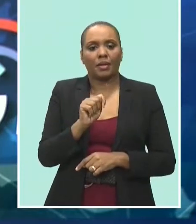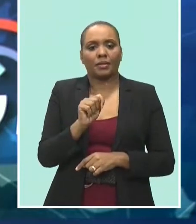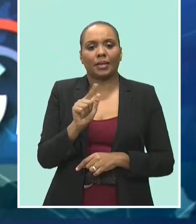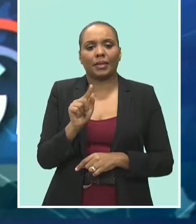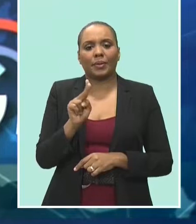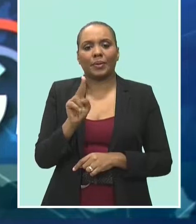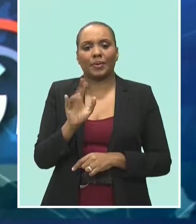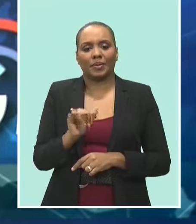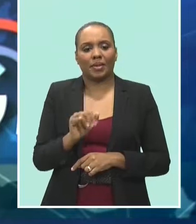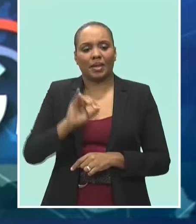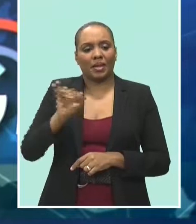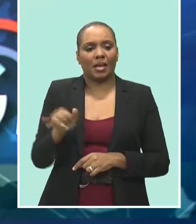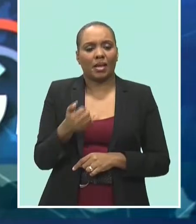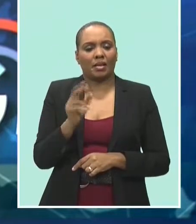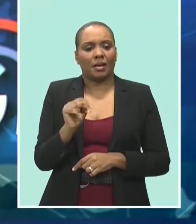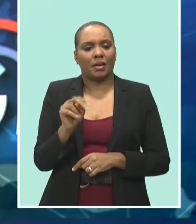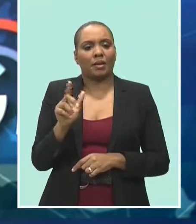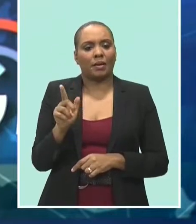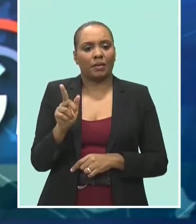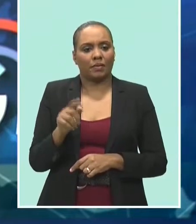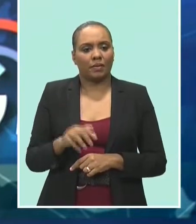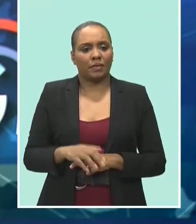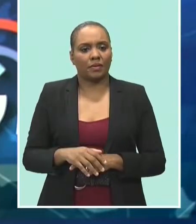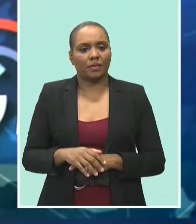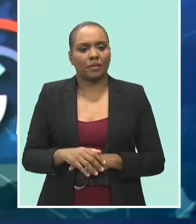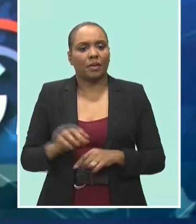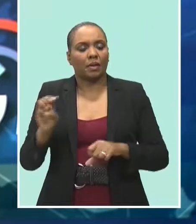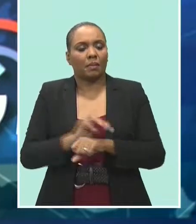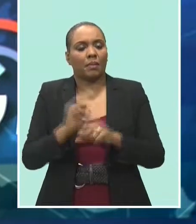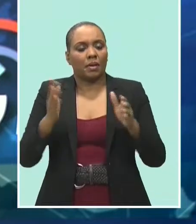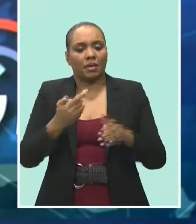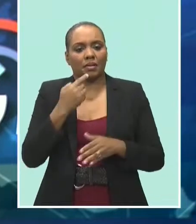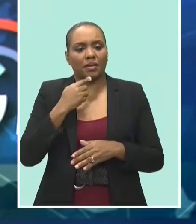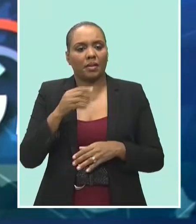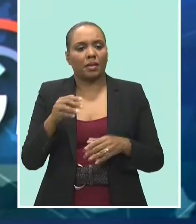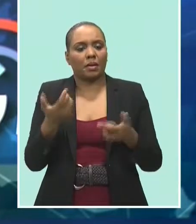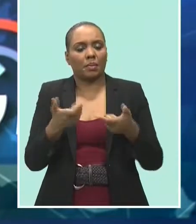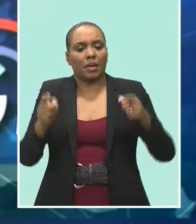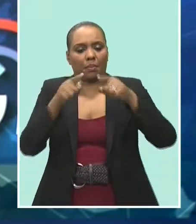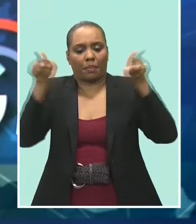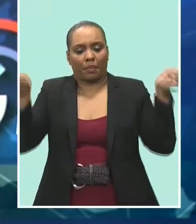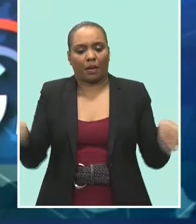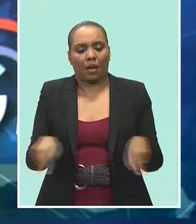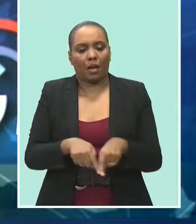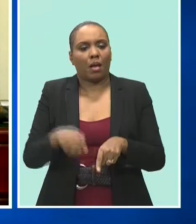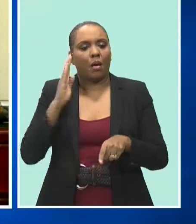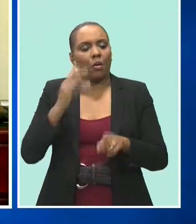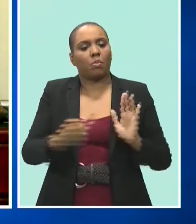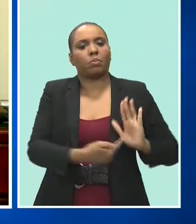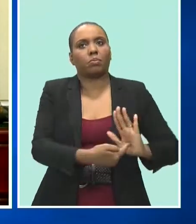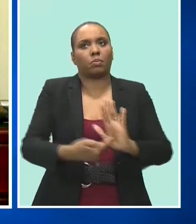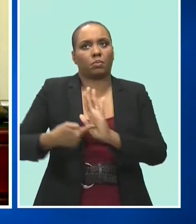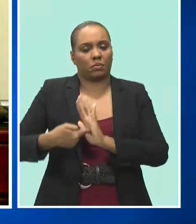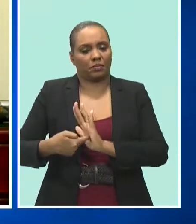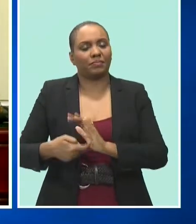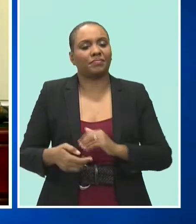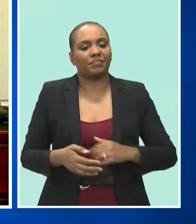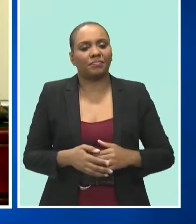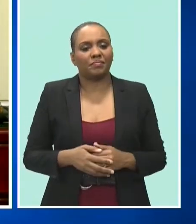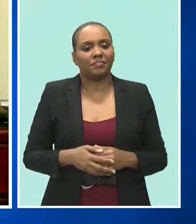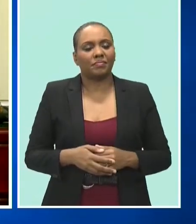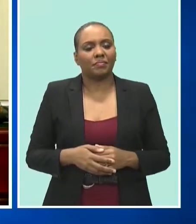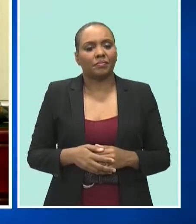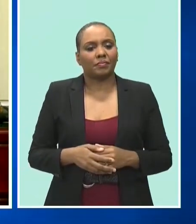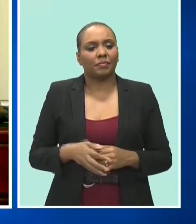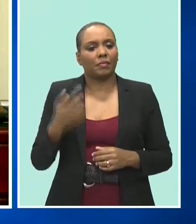Barrow Day. MP for St. Lucie, Peter Phillips, says a plaque will be unveiled on the day. He'd gone to his birthplace, which is at